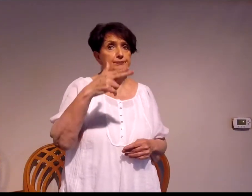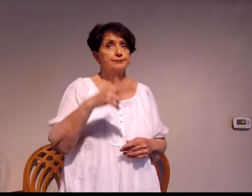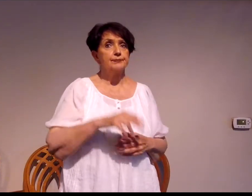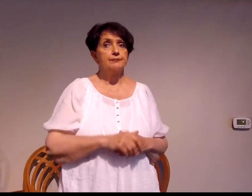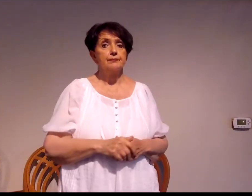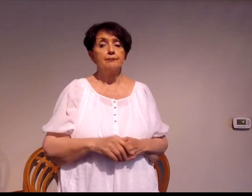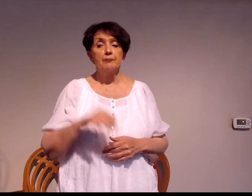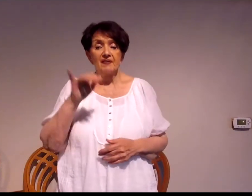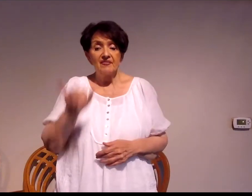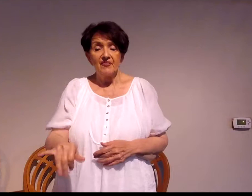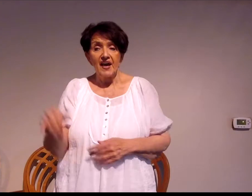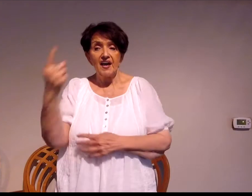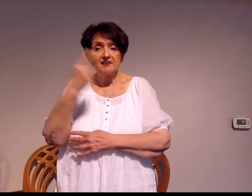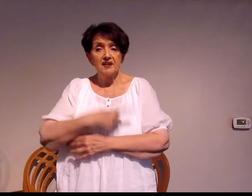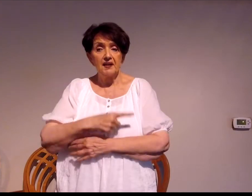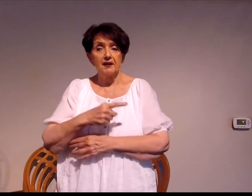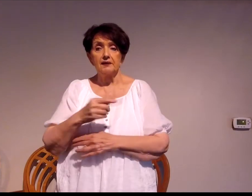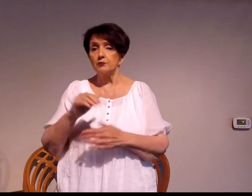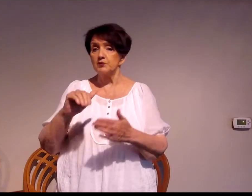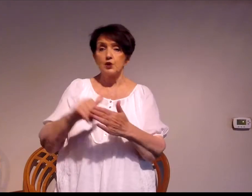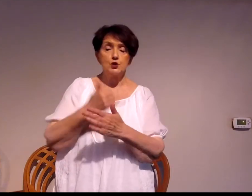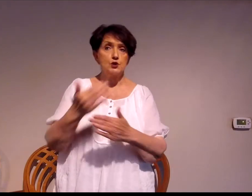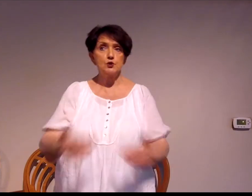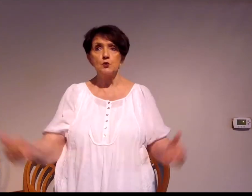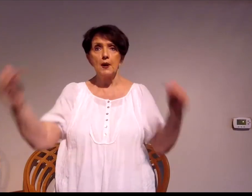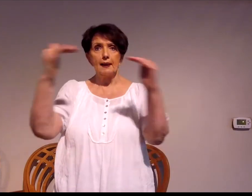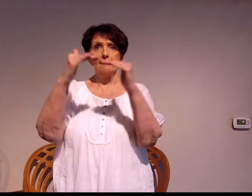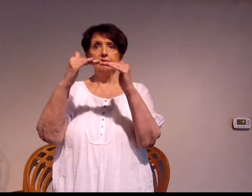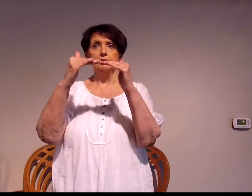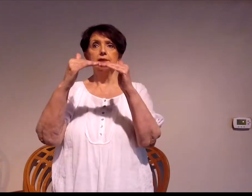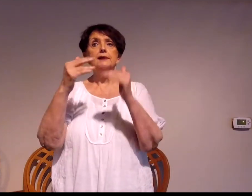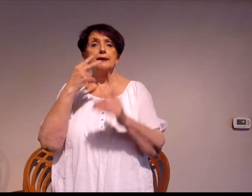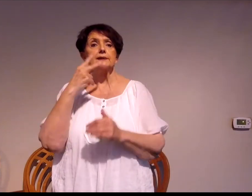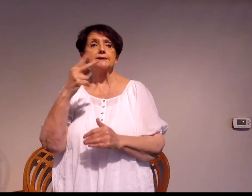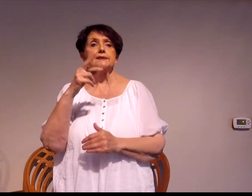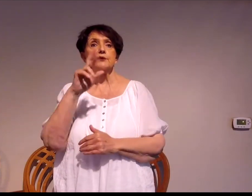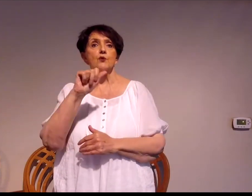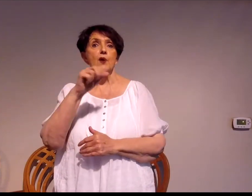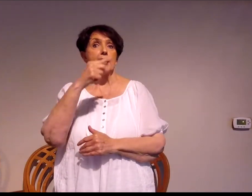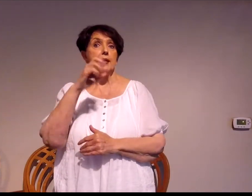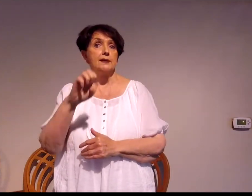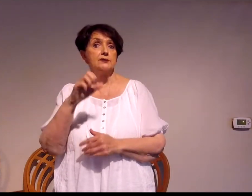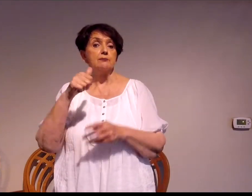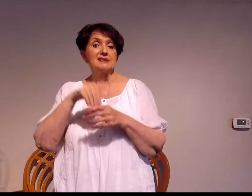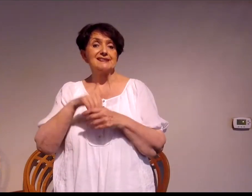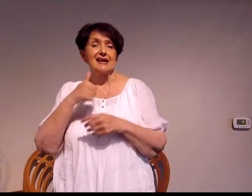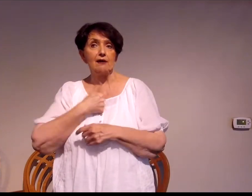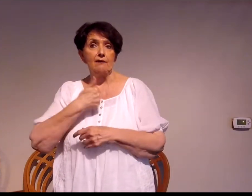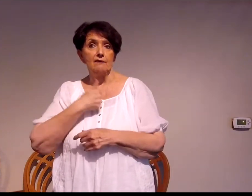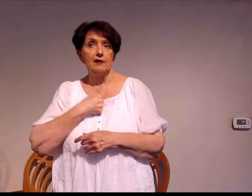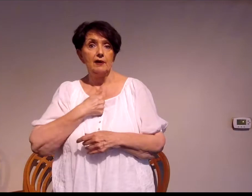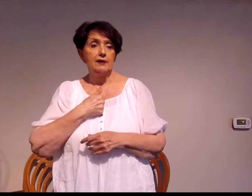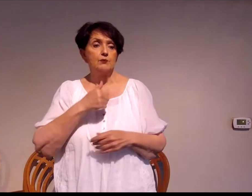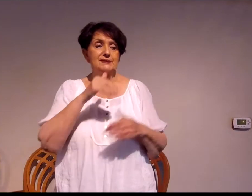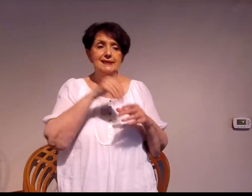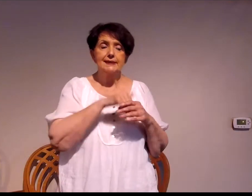beyond. It went to a new level. And I could see the rage in me, and I was in the cave. And I looked me right in the face, and